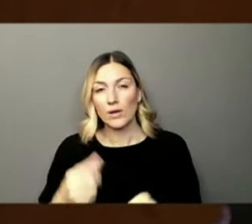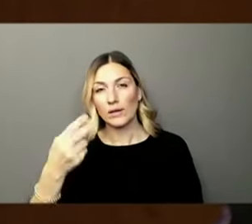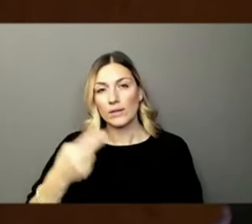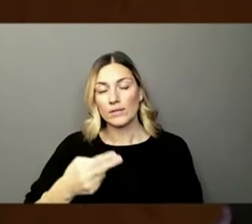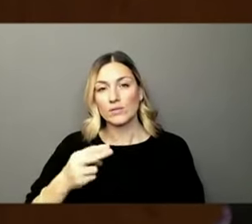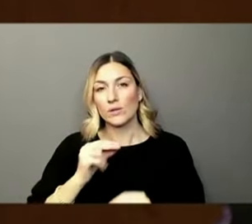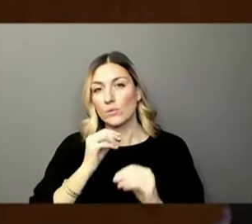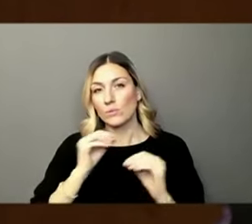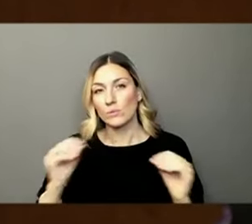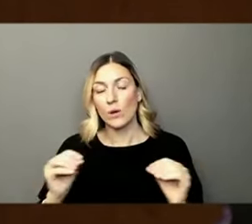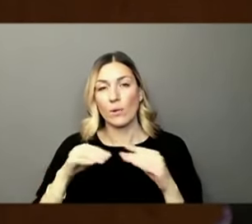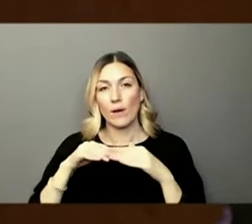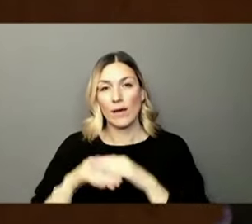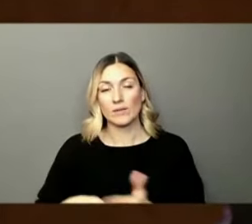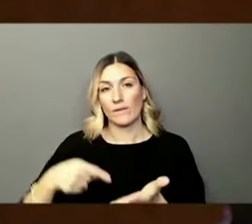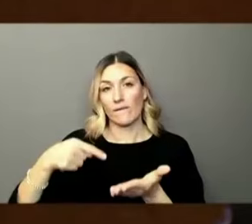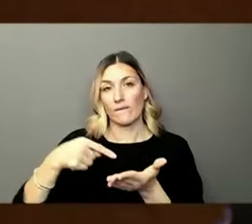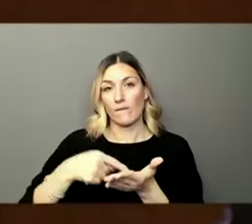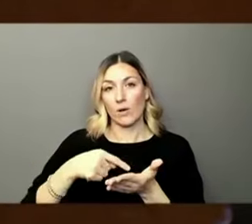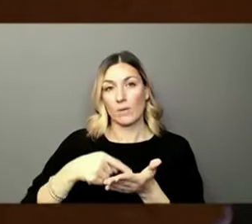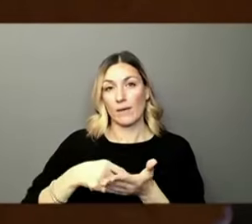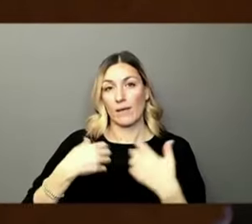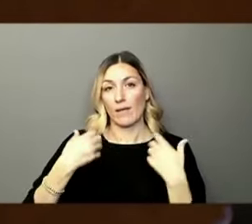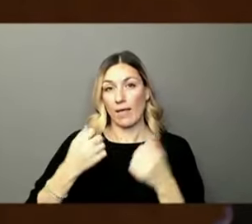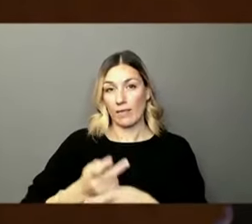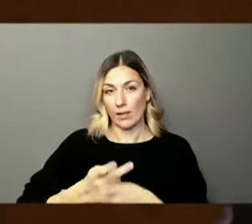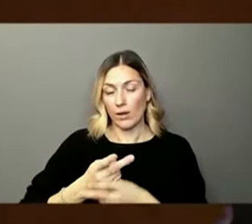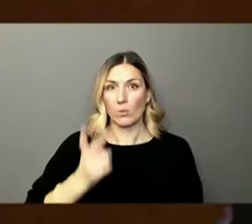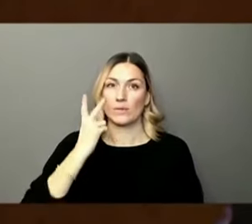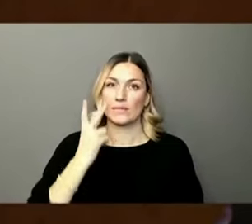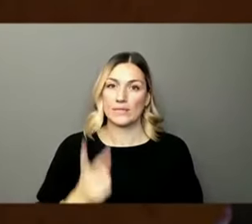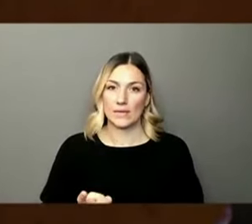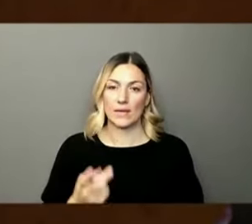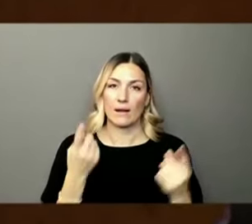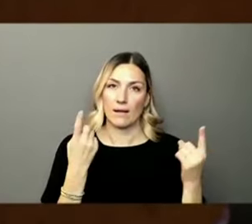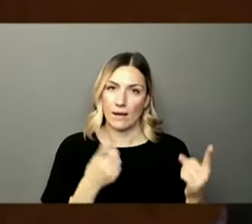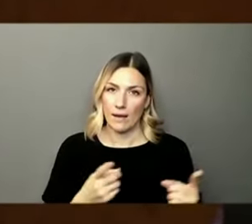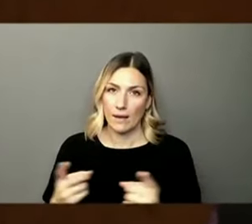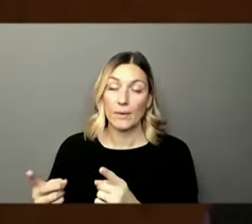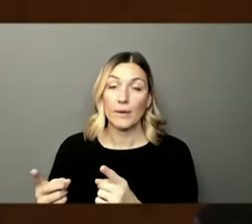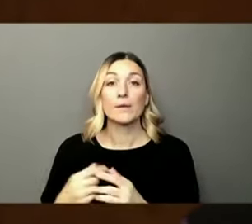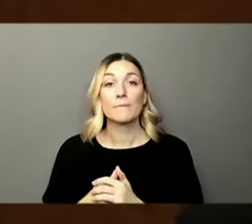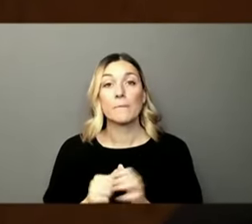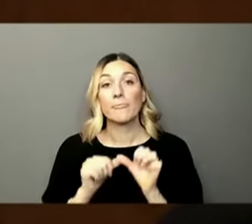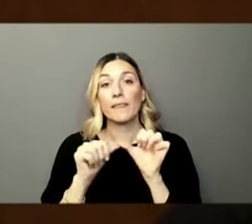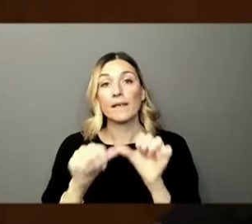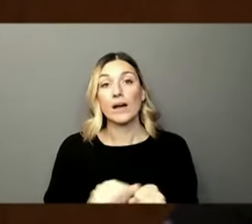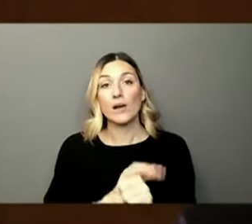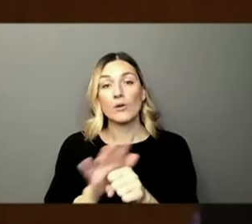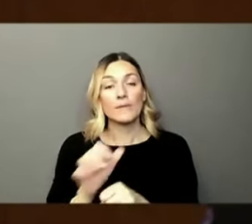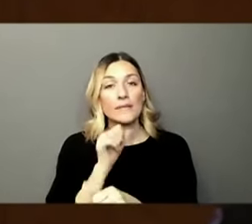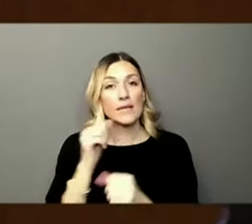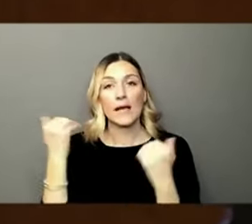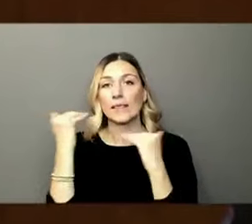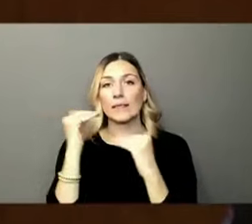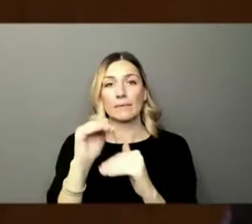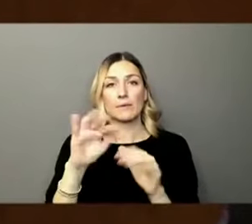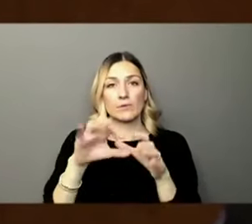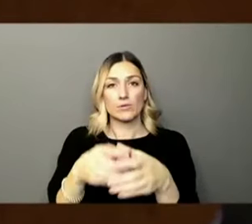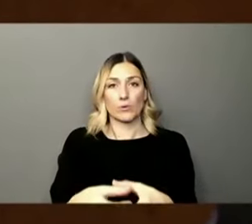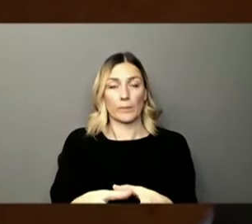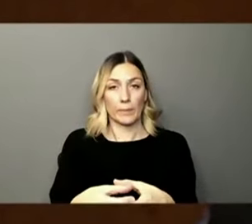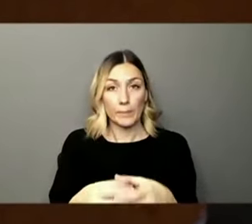affordable quality health care. We absolutely see this in our greedy population. However, long COVID is not limited to this population.